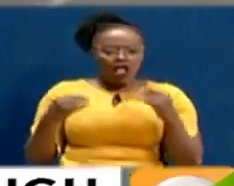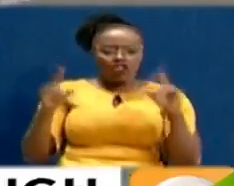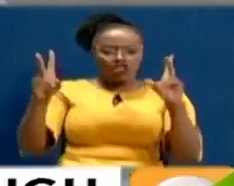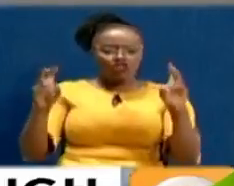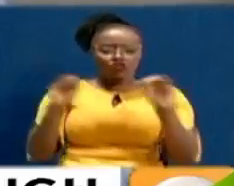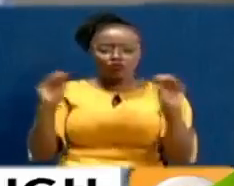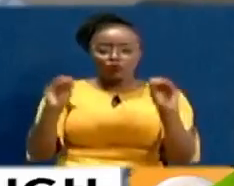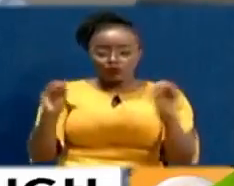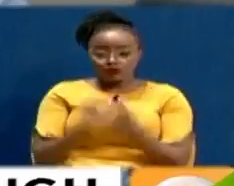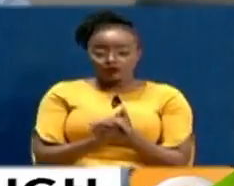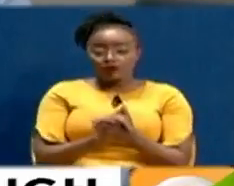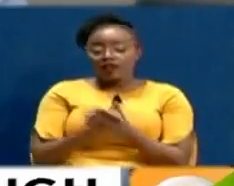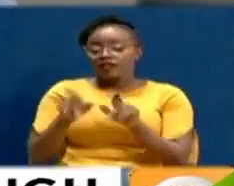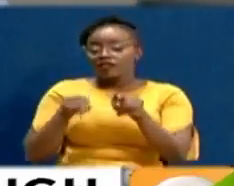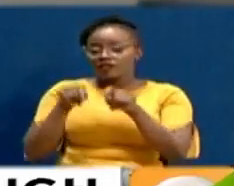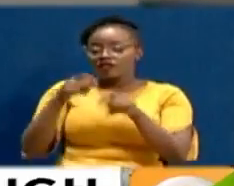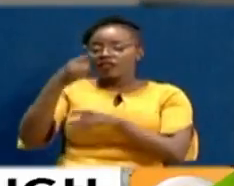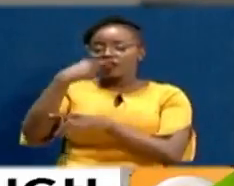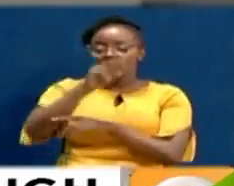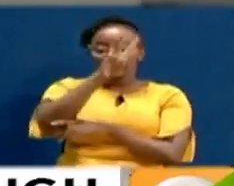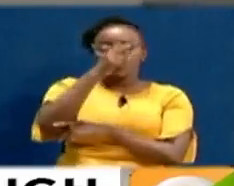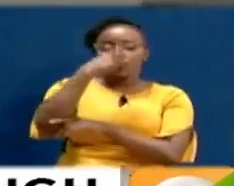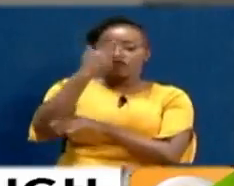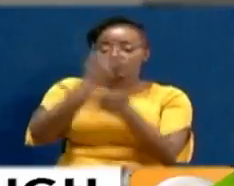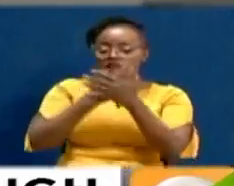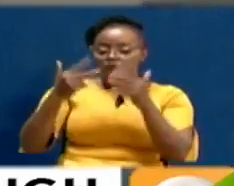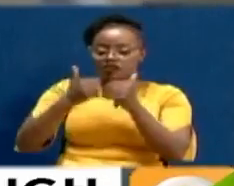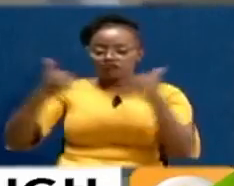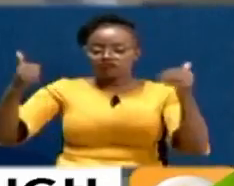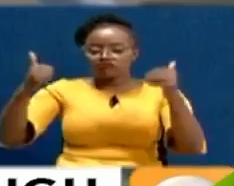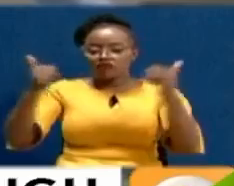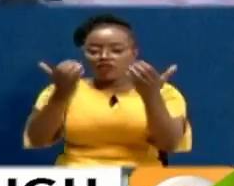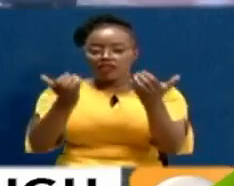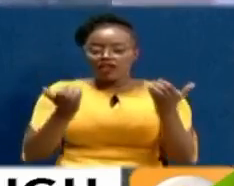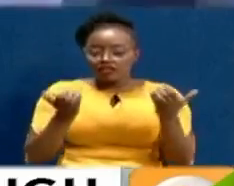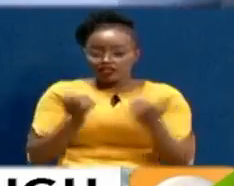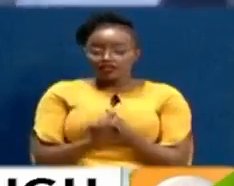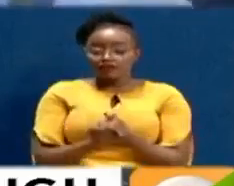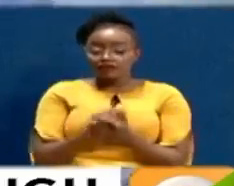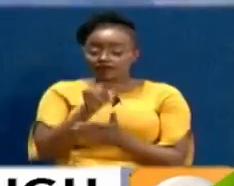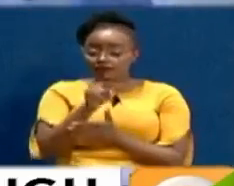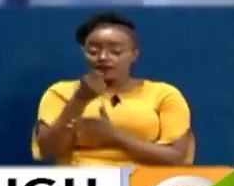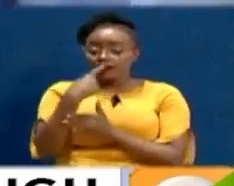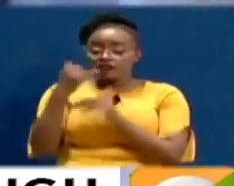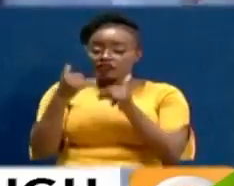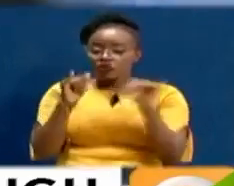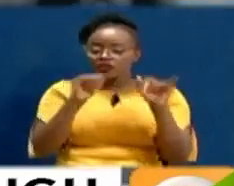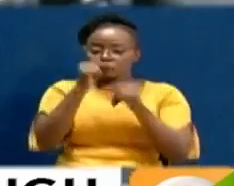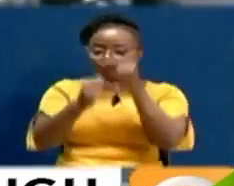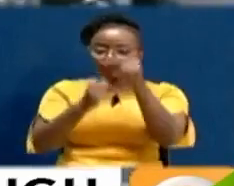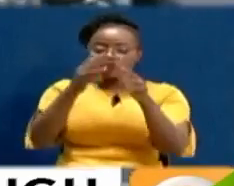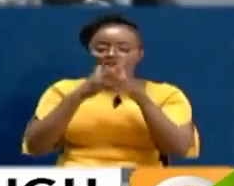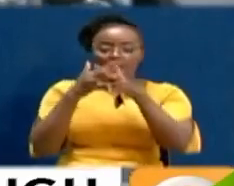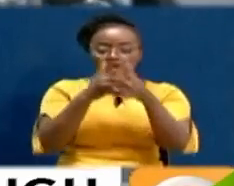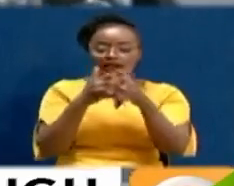far. In terms of administration, two doses, 3 weeks apart, are needed. The trials are taking place across the